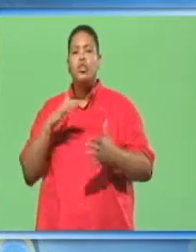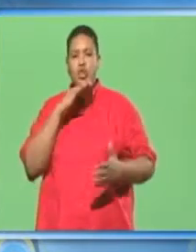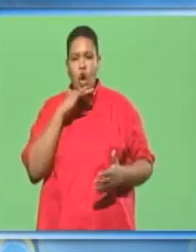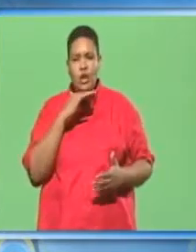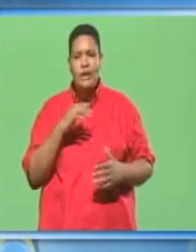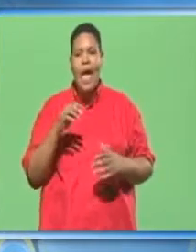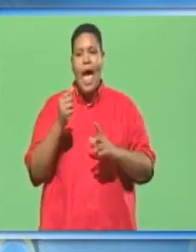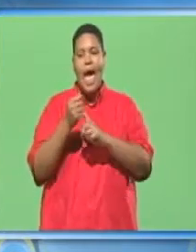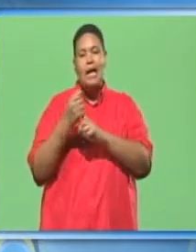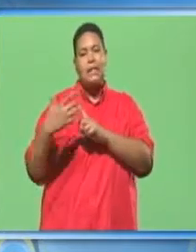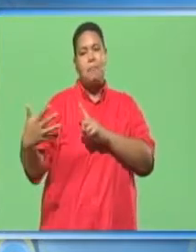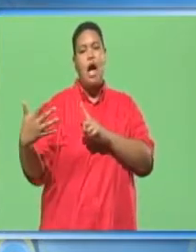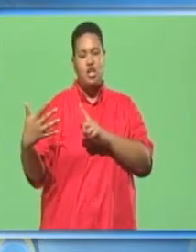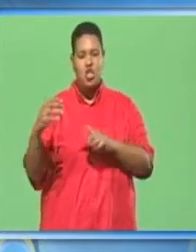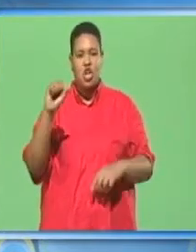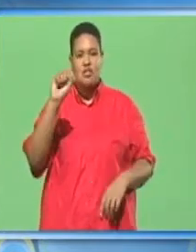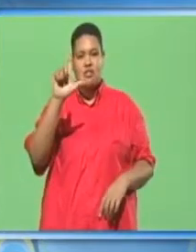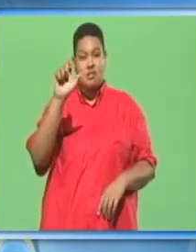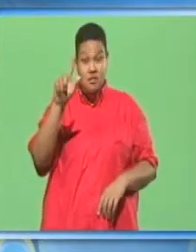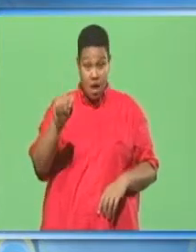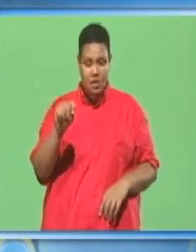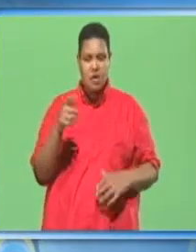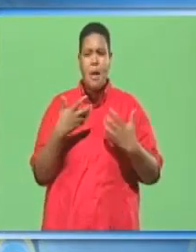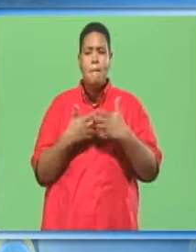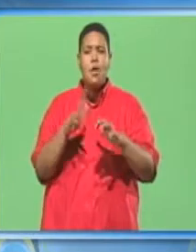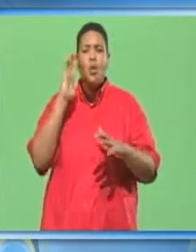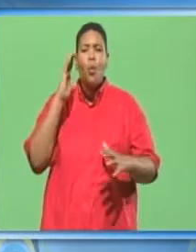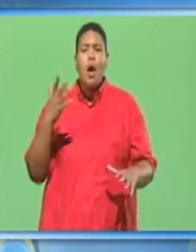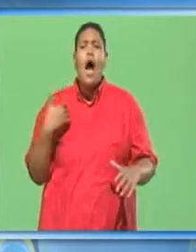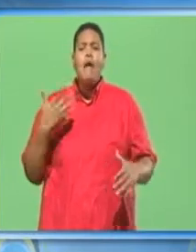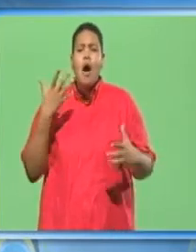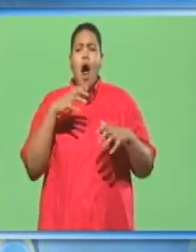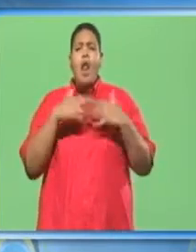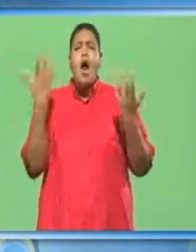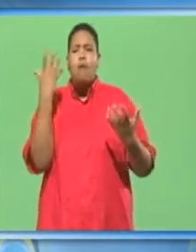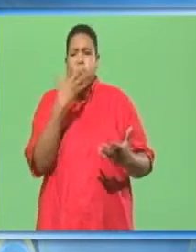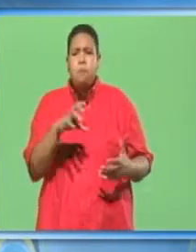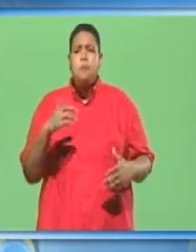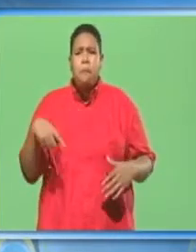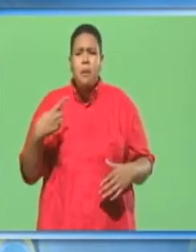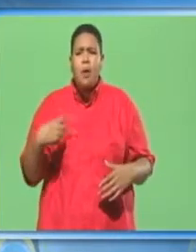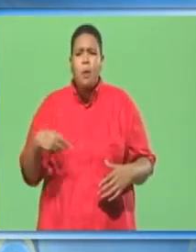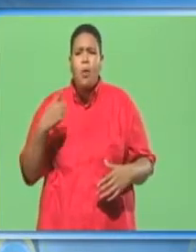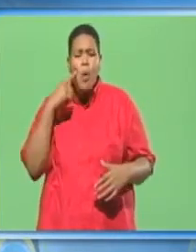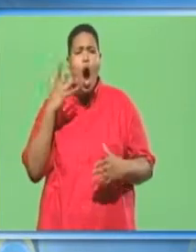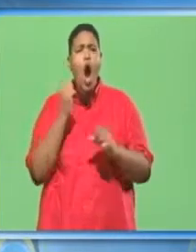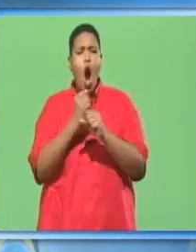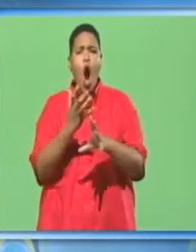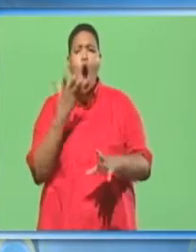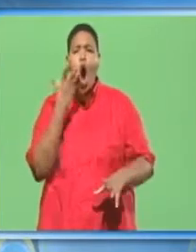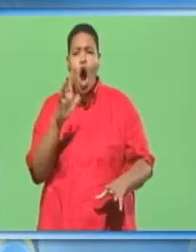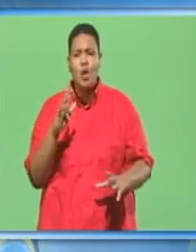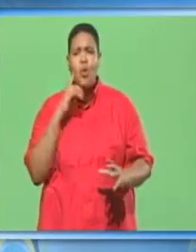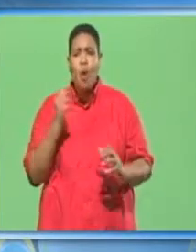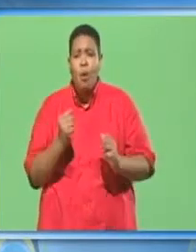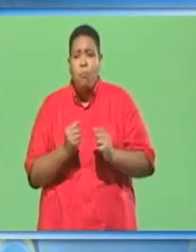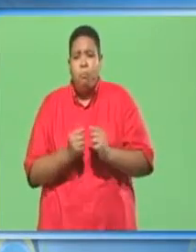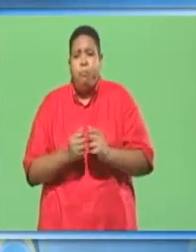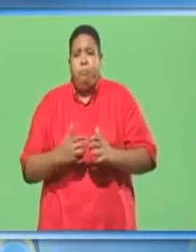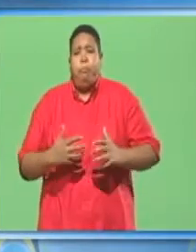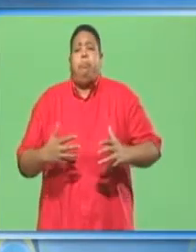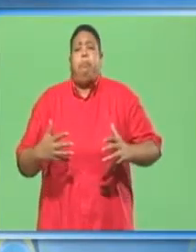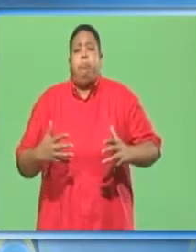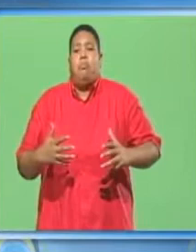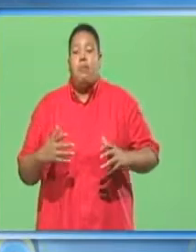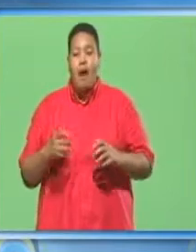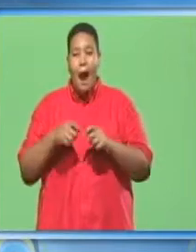Expansion slot. The machine blade will experience a lot of heat when in use, which will cause the blade to expand and crack. To avoid